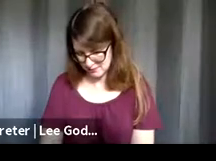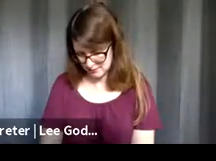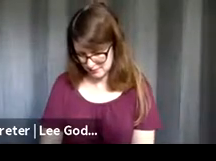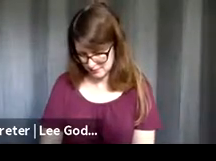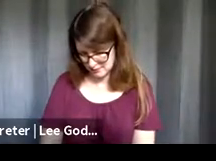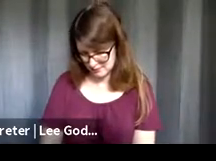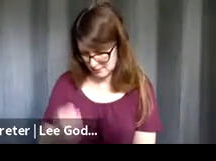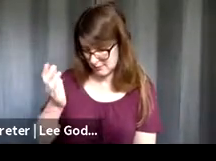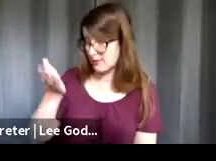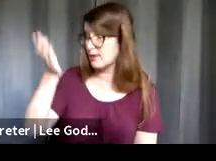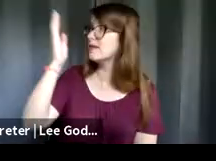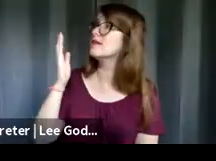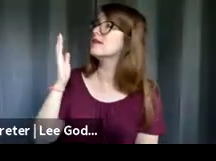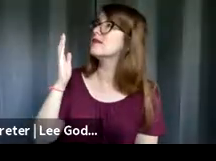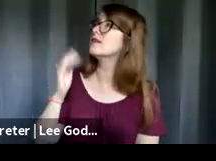God,